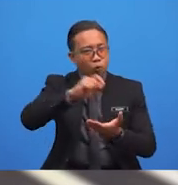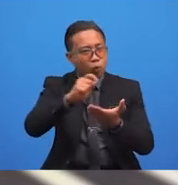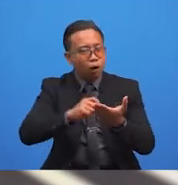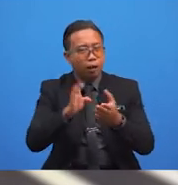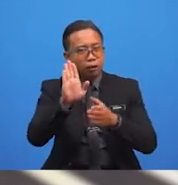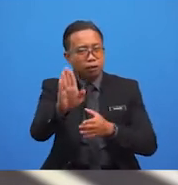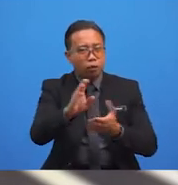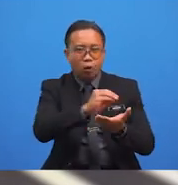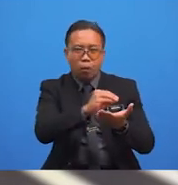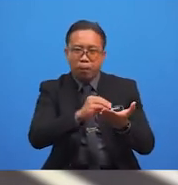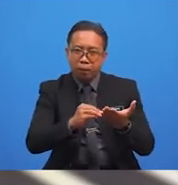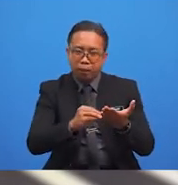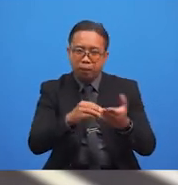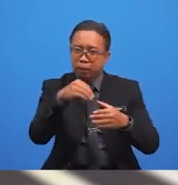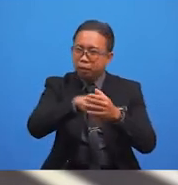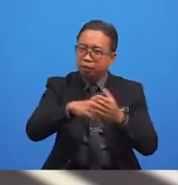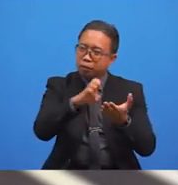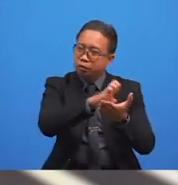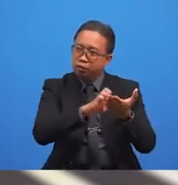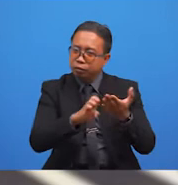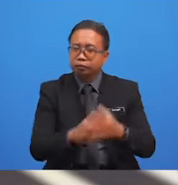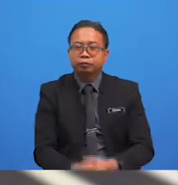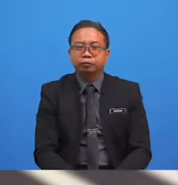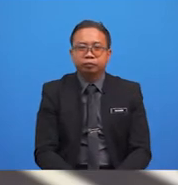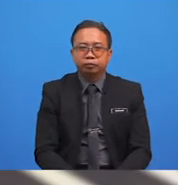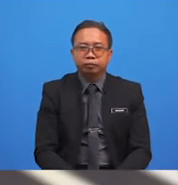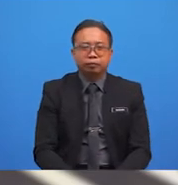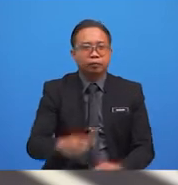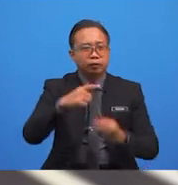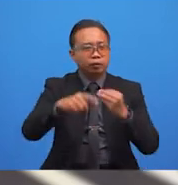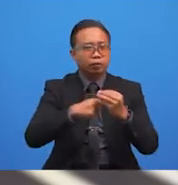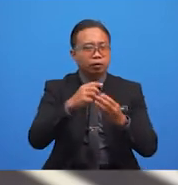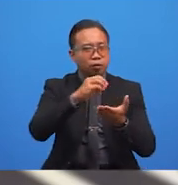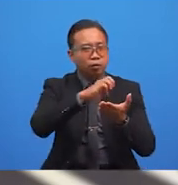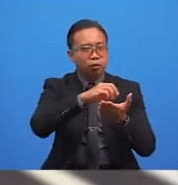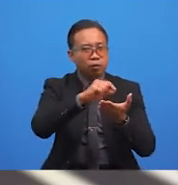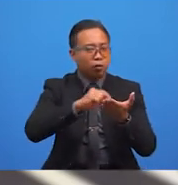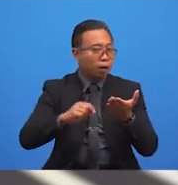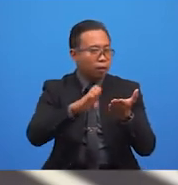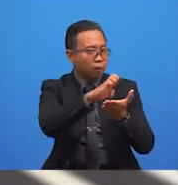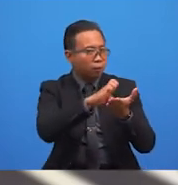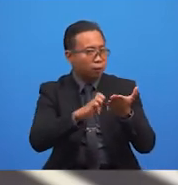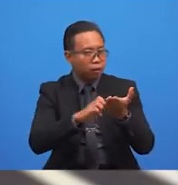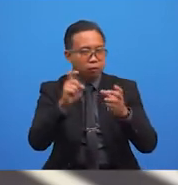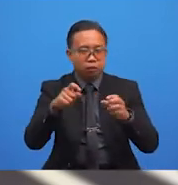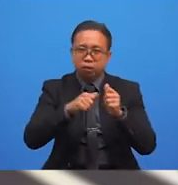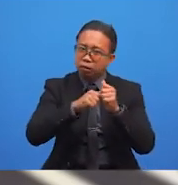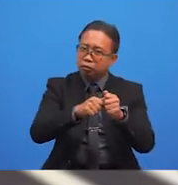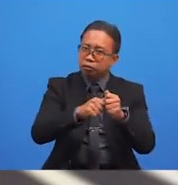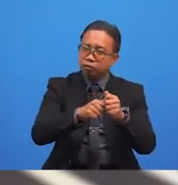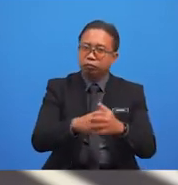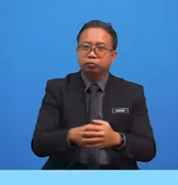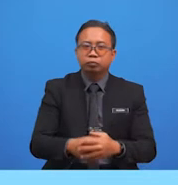your opinion in an essay. When writing an opinion essay, you need to follow this